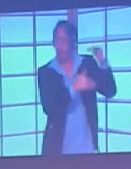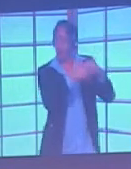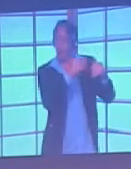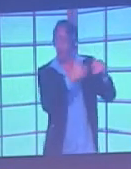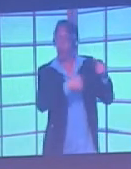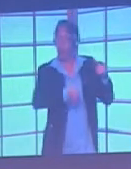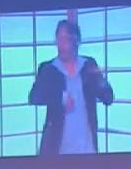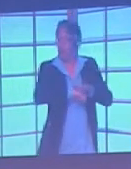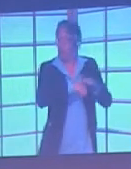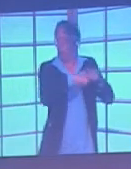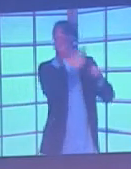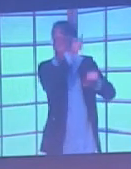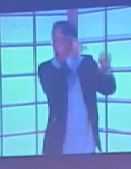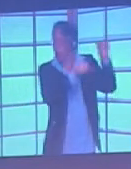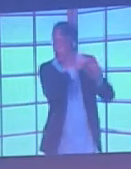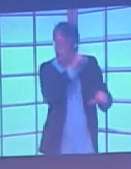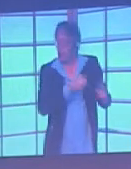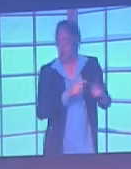because